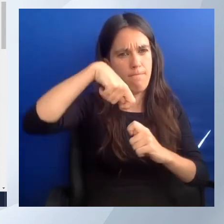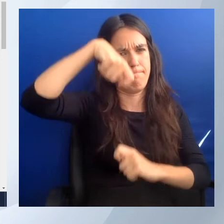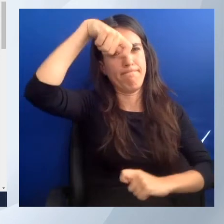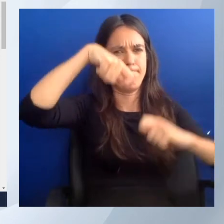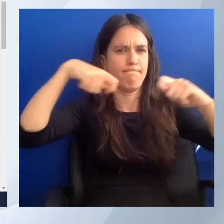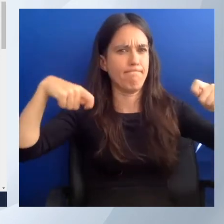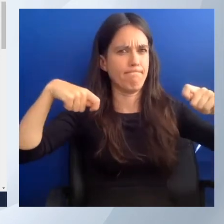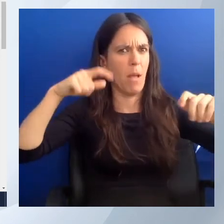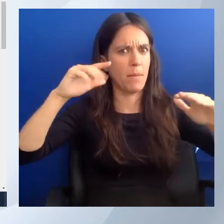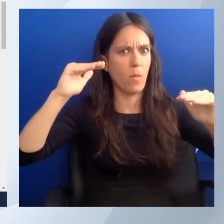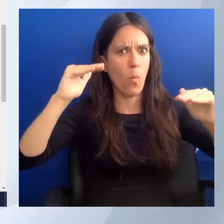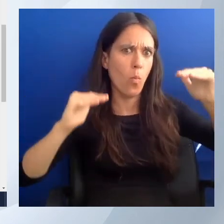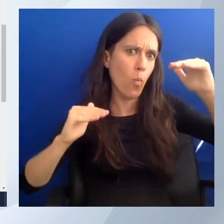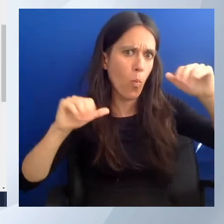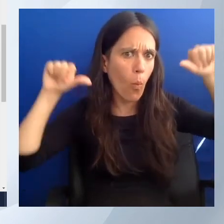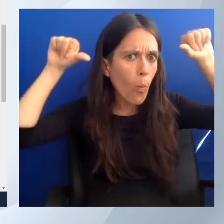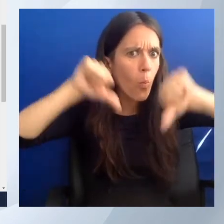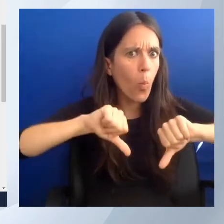before.